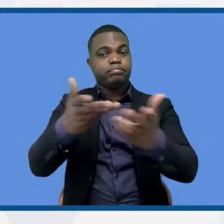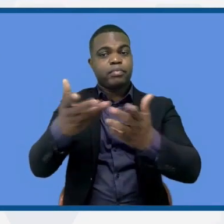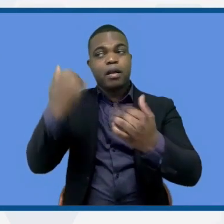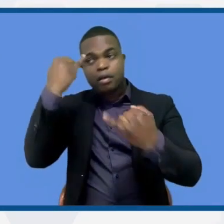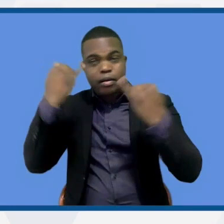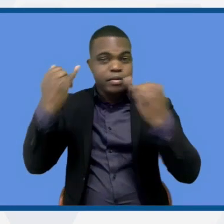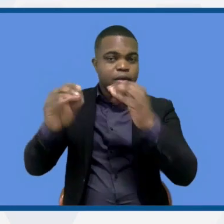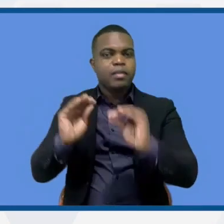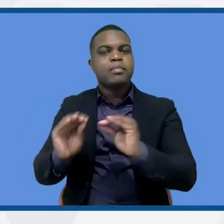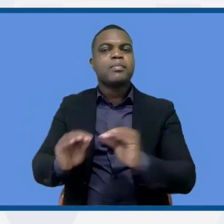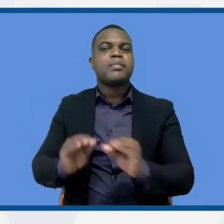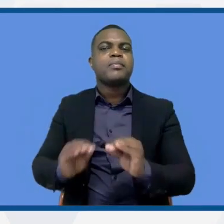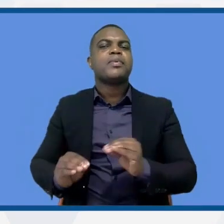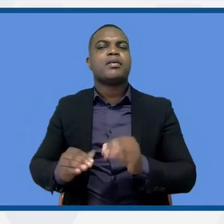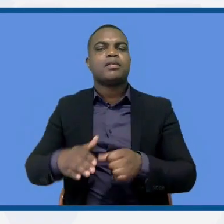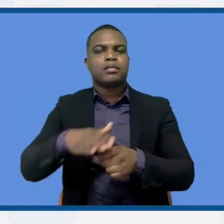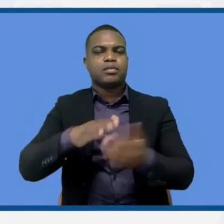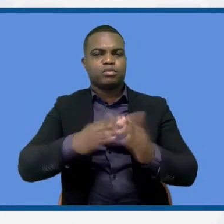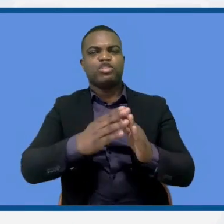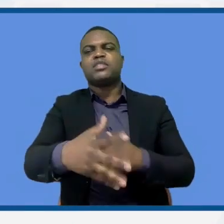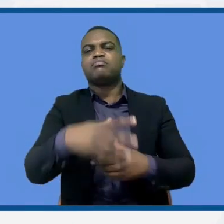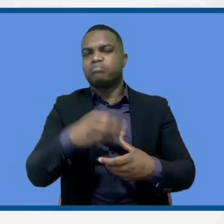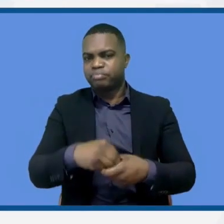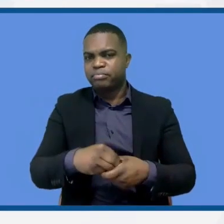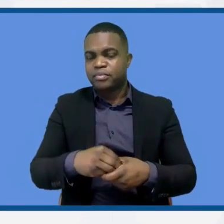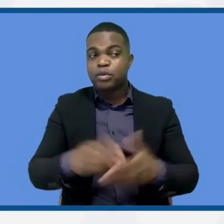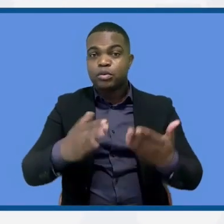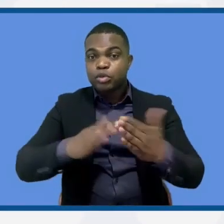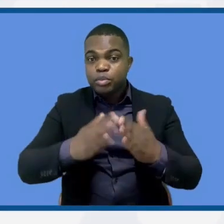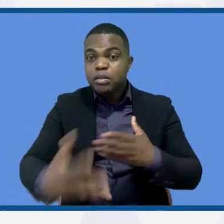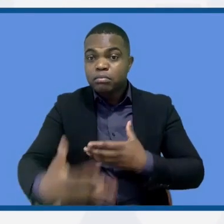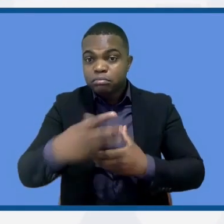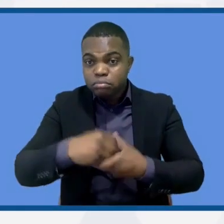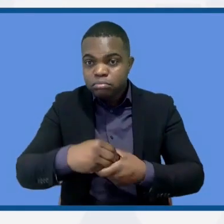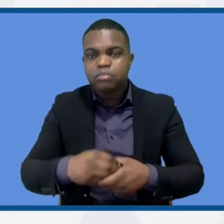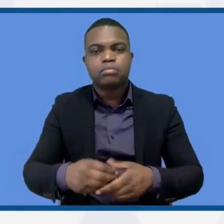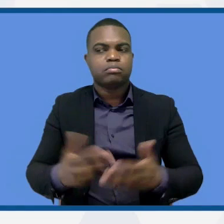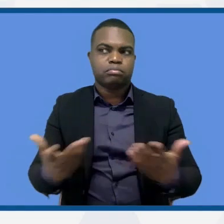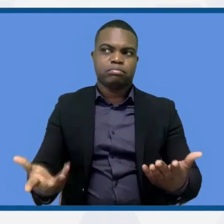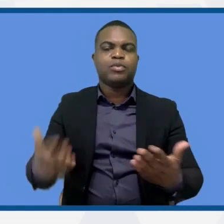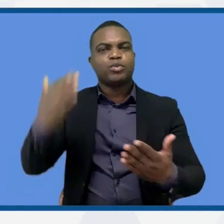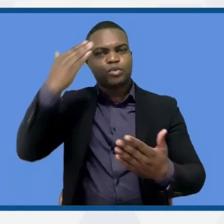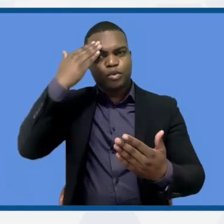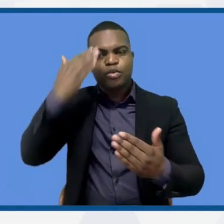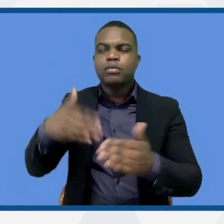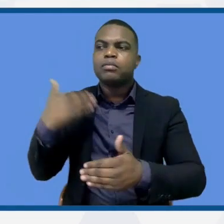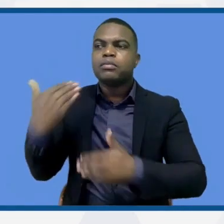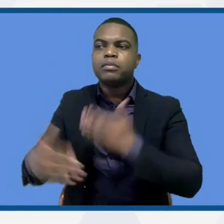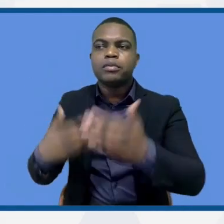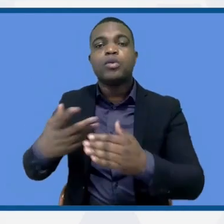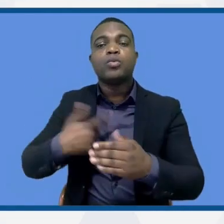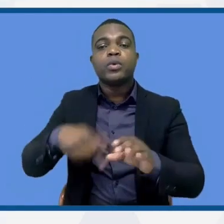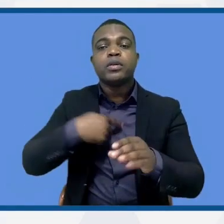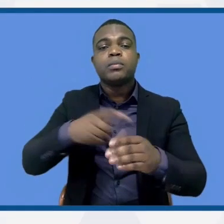sustainability. Additionally, the processes and the outcomes and actions have been accepted both by